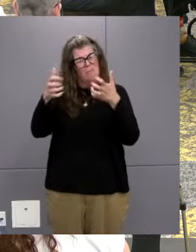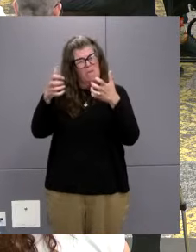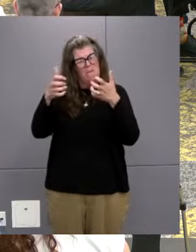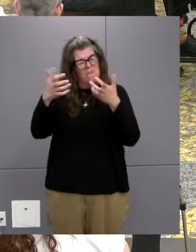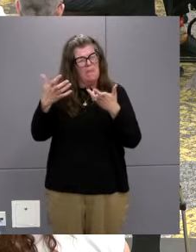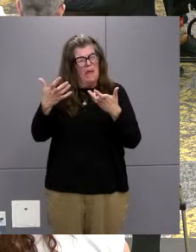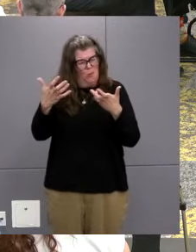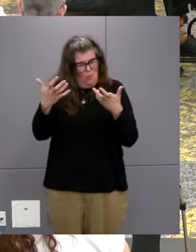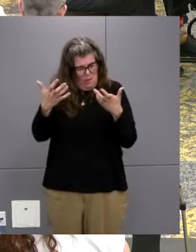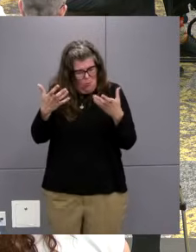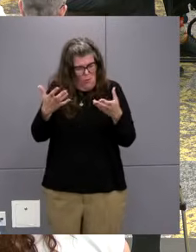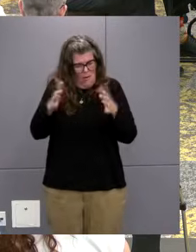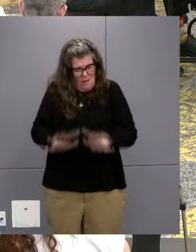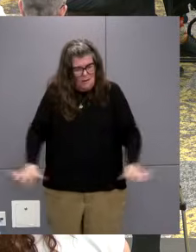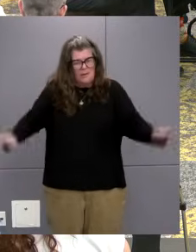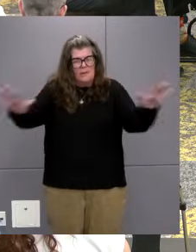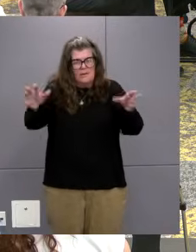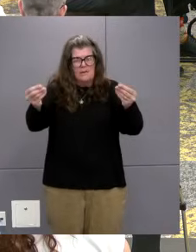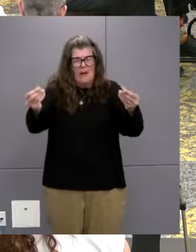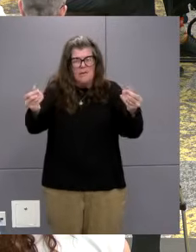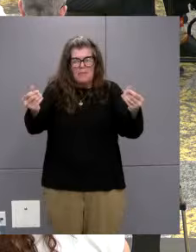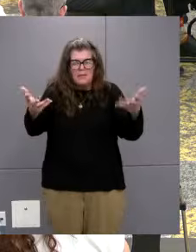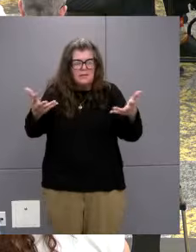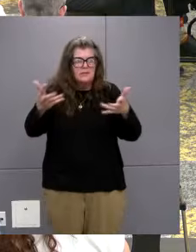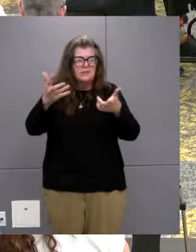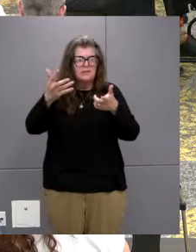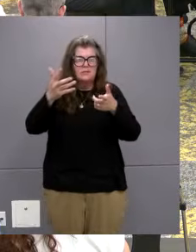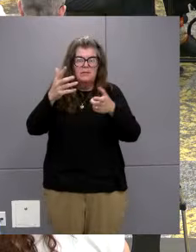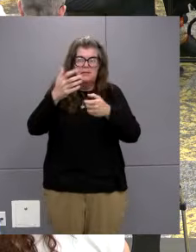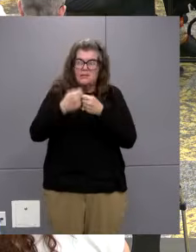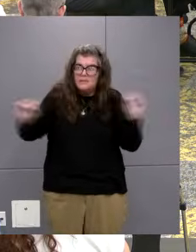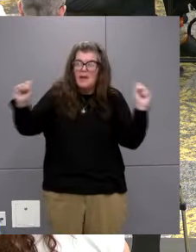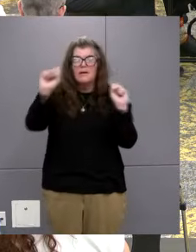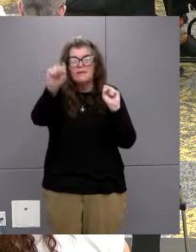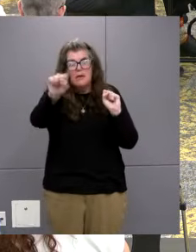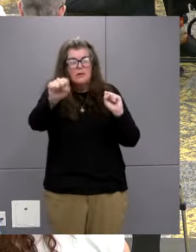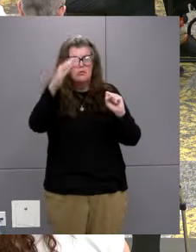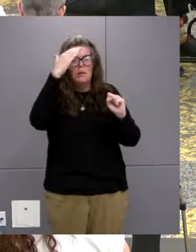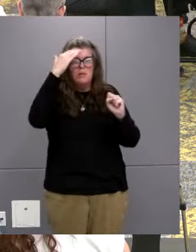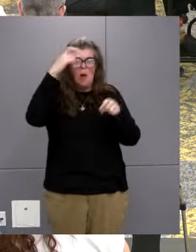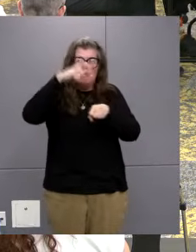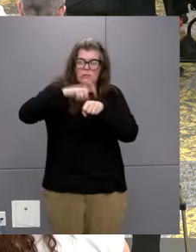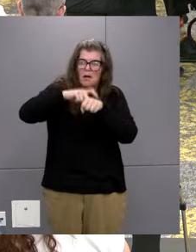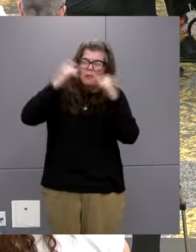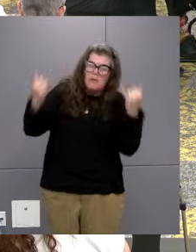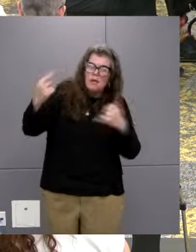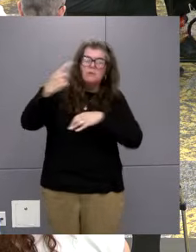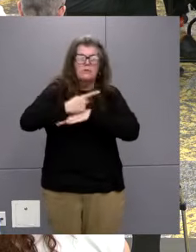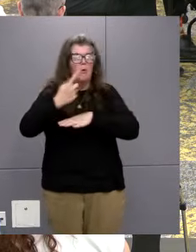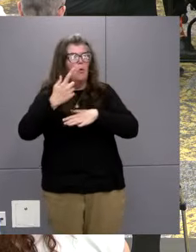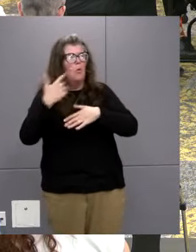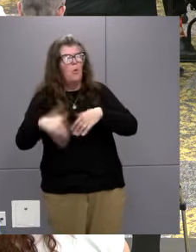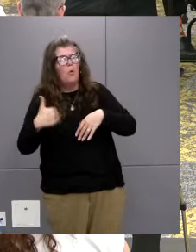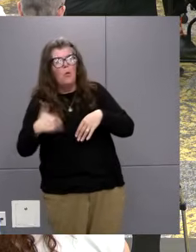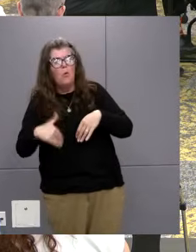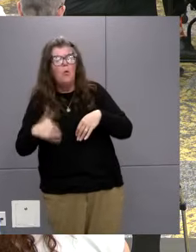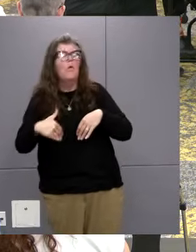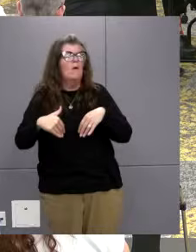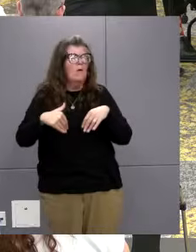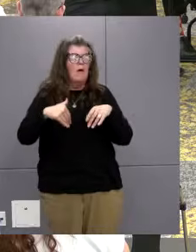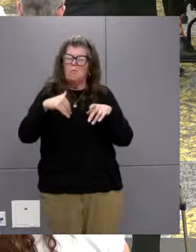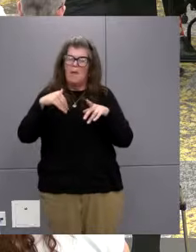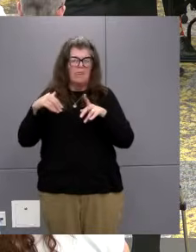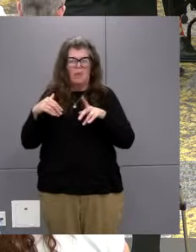safe as possible. We know that times are changing and things are happening, but we never imagined that specifically applied to